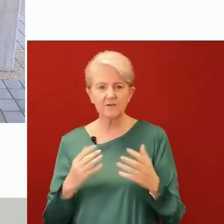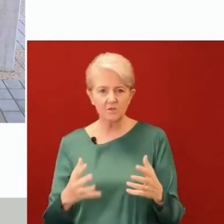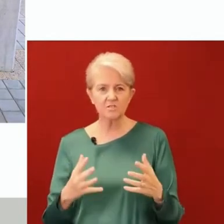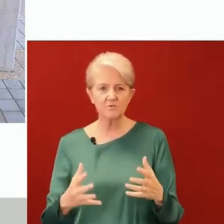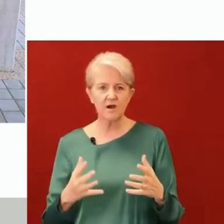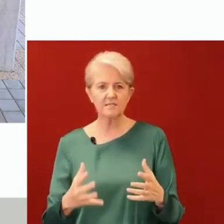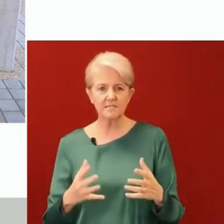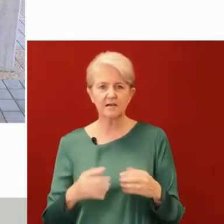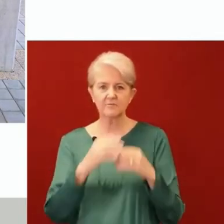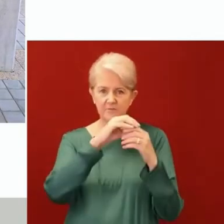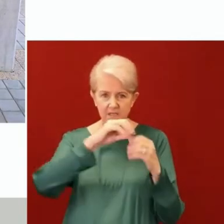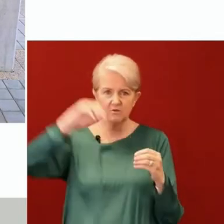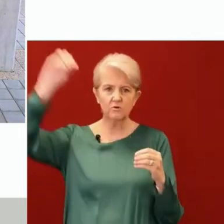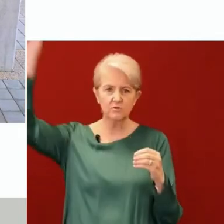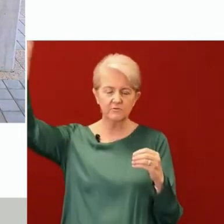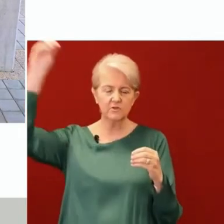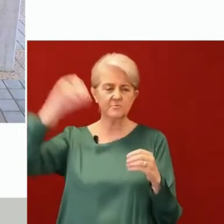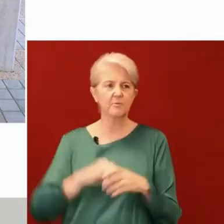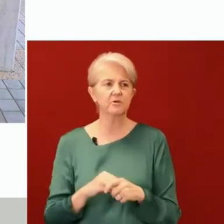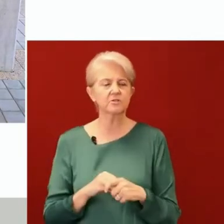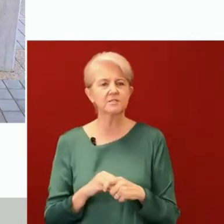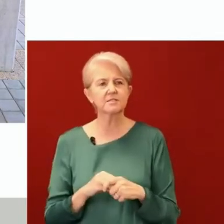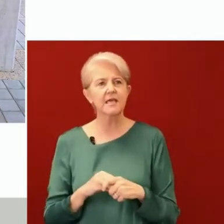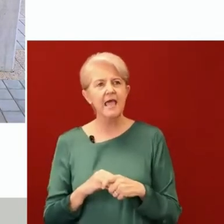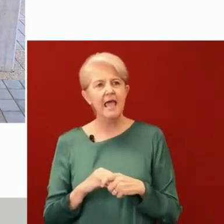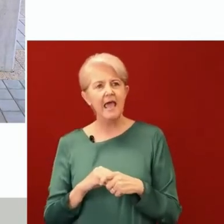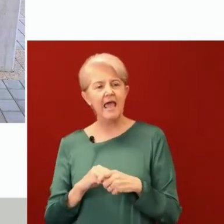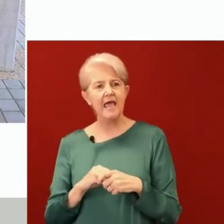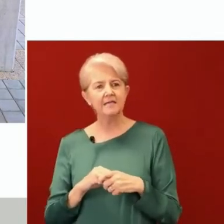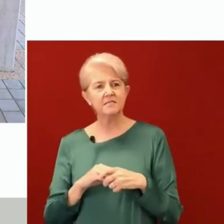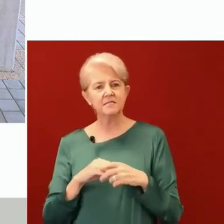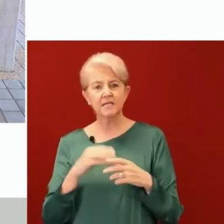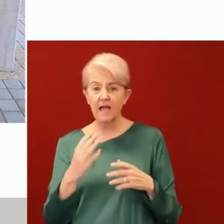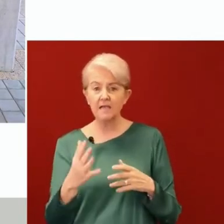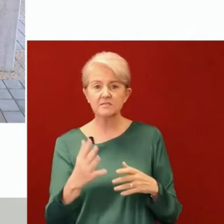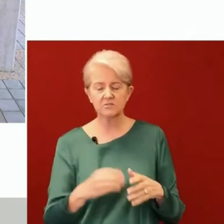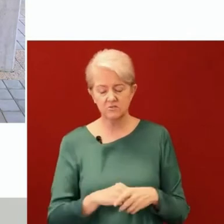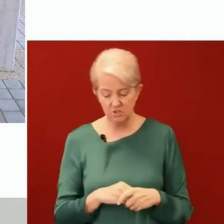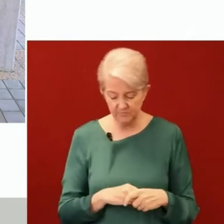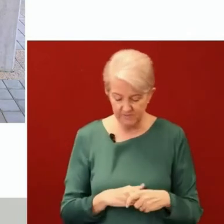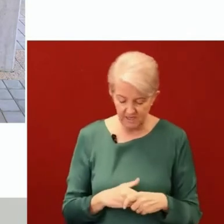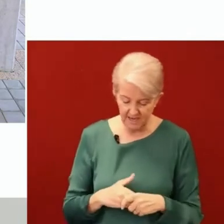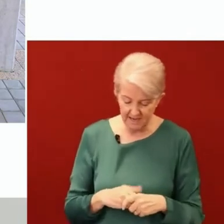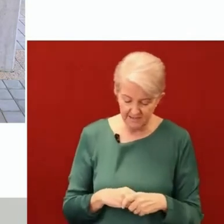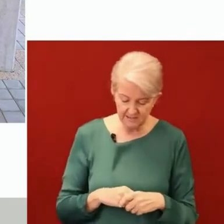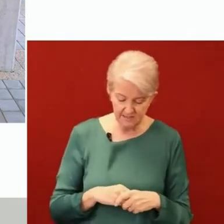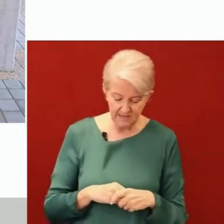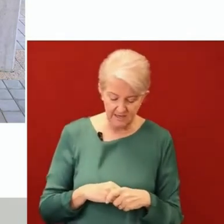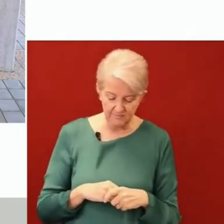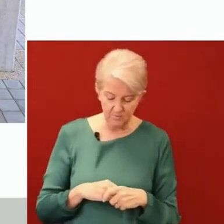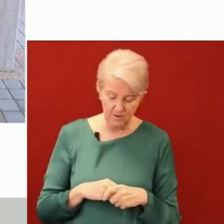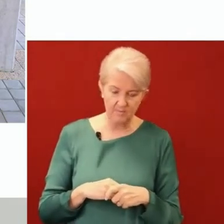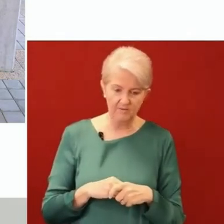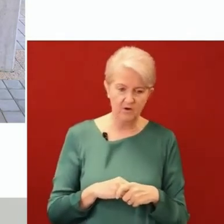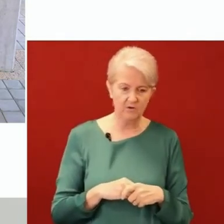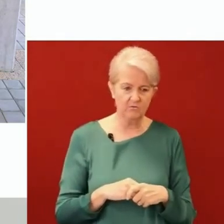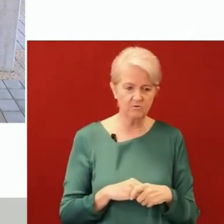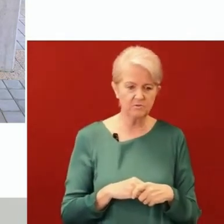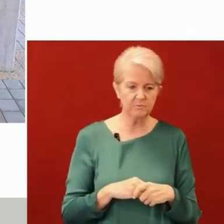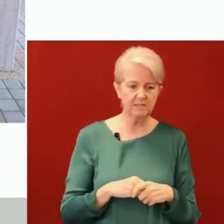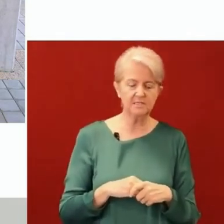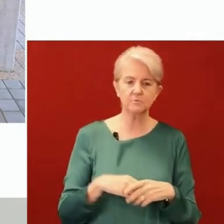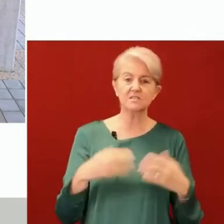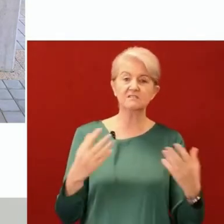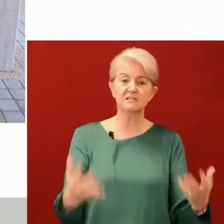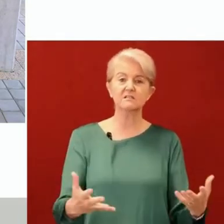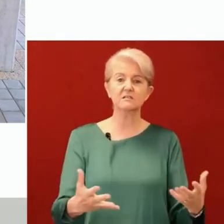I've done lots of great stuff in the course of those promotions. And the last job that I had, or one of my final roles